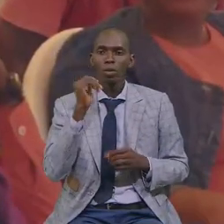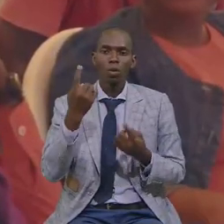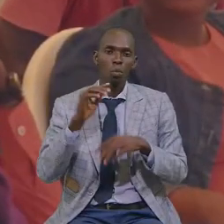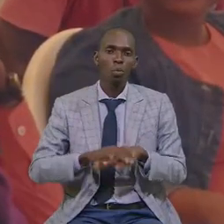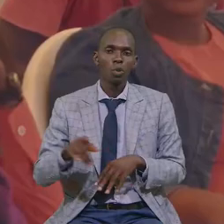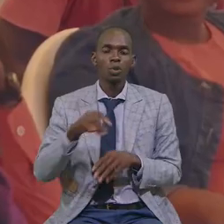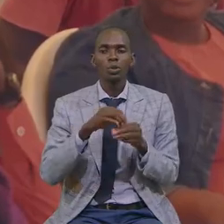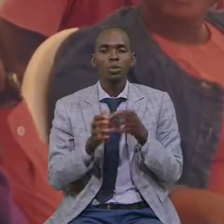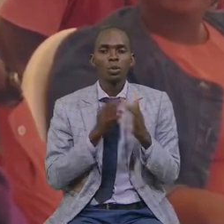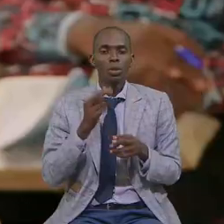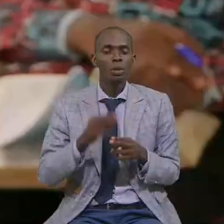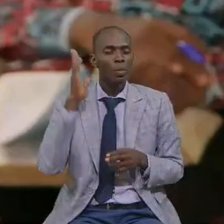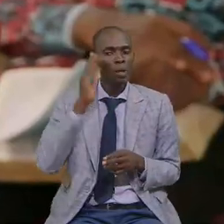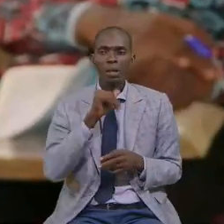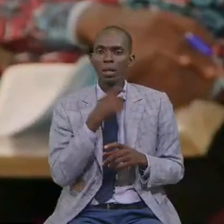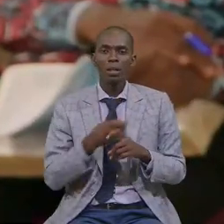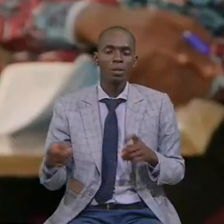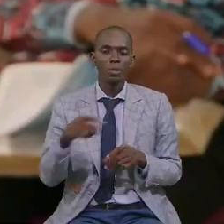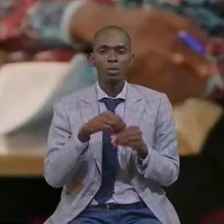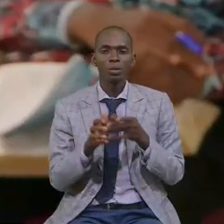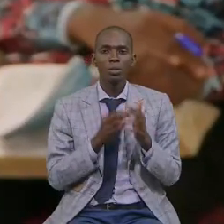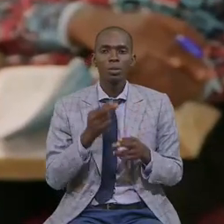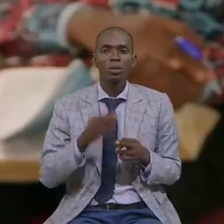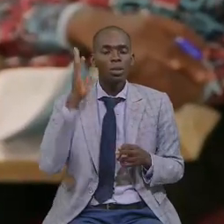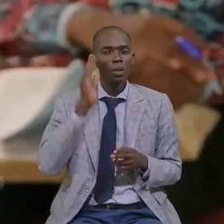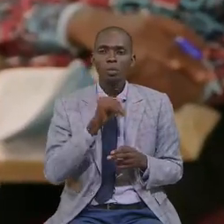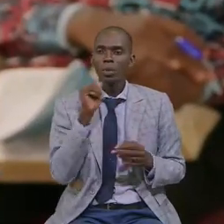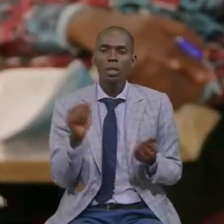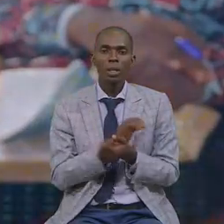Will not hurt you. Will not destroy your life.